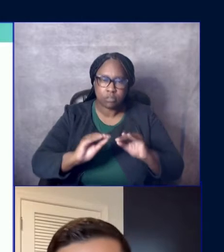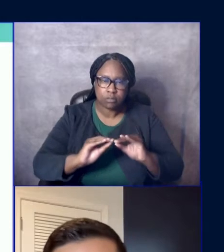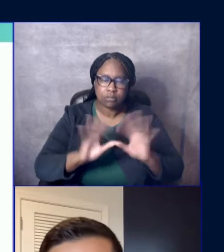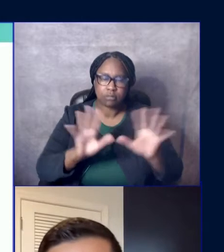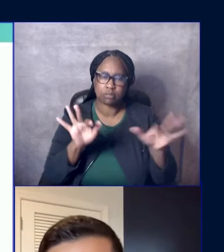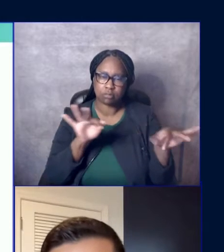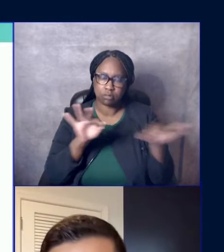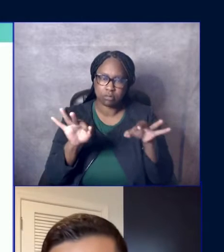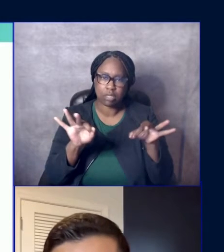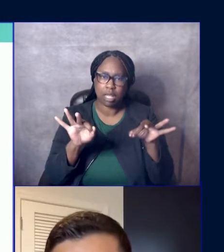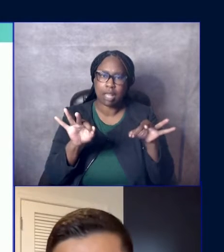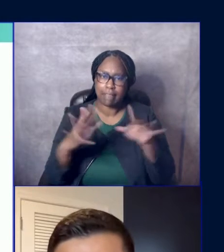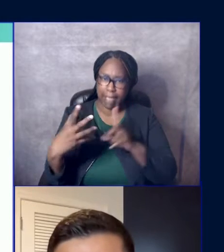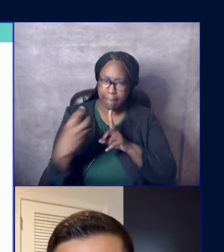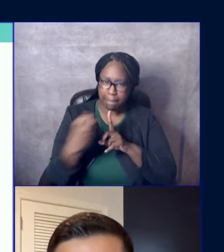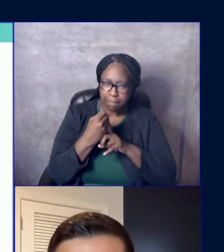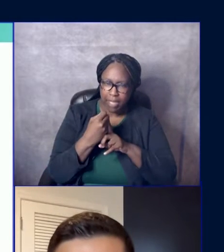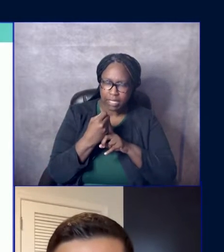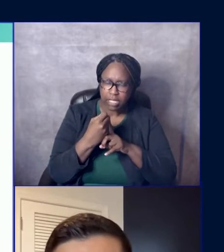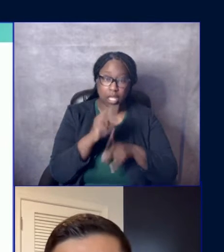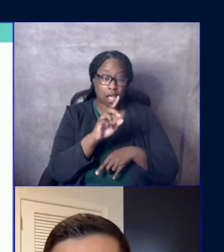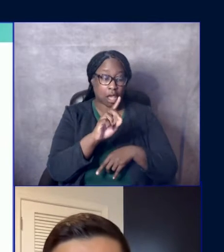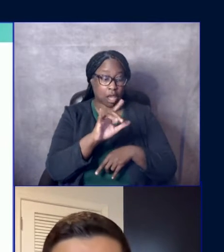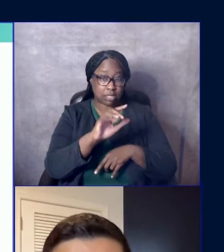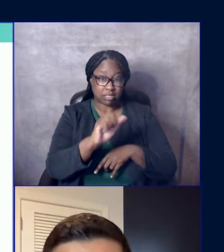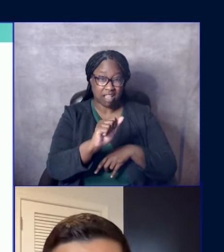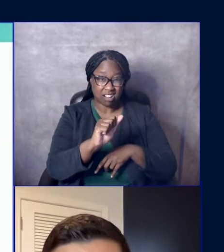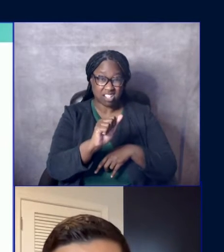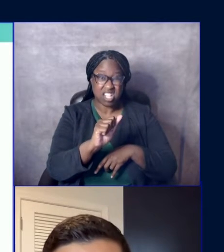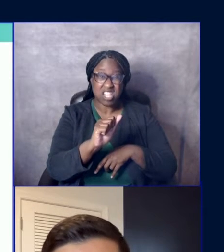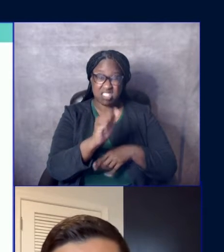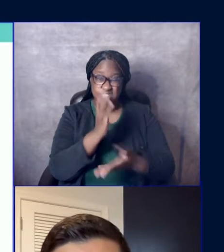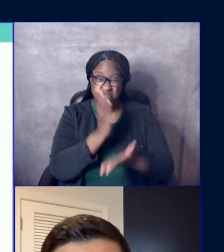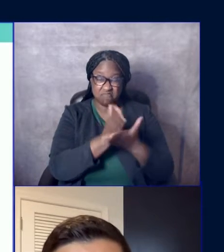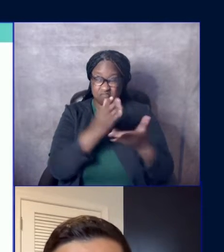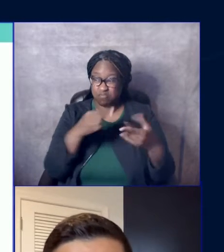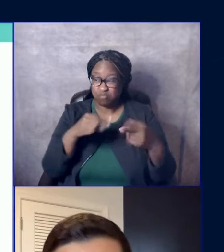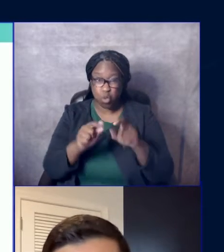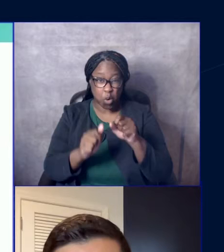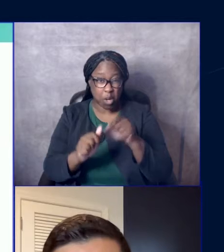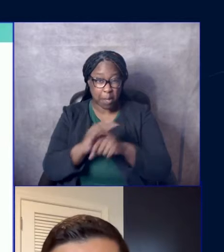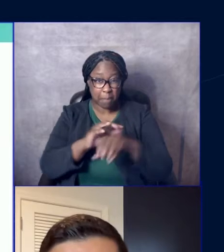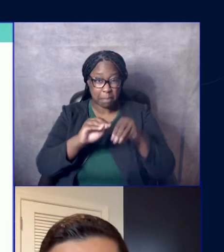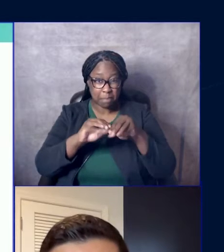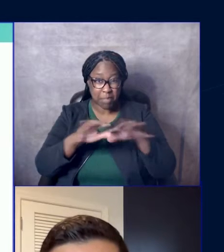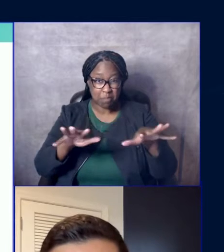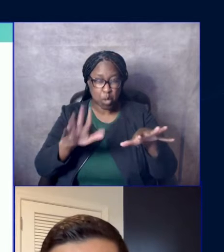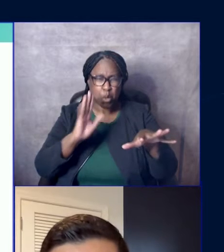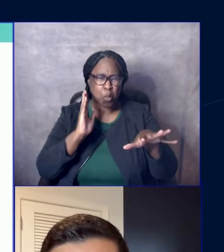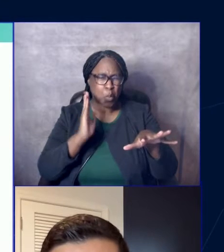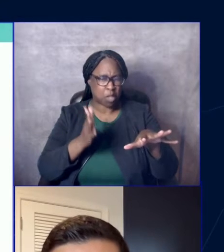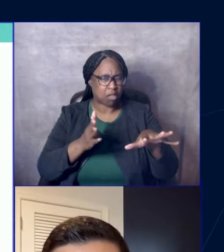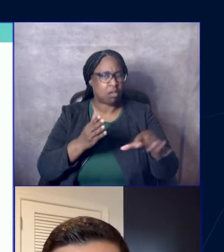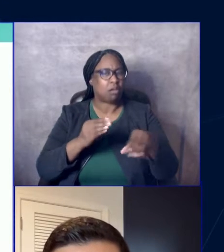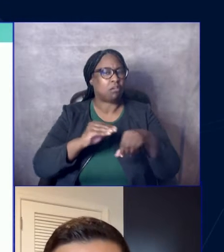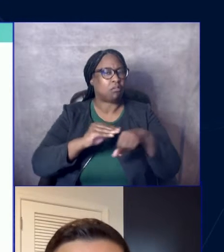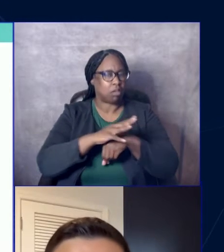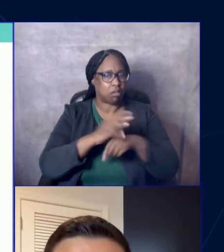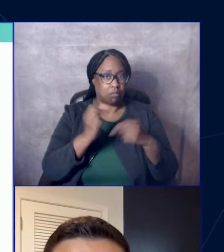Supreme Court ending DACA during a pandemic would have on DACA recipients and really on millions of Americans who relied on them as well.